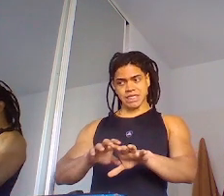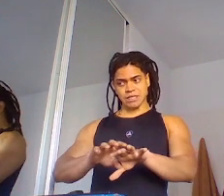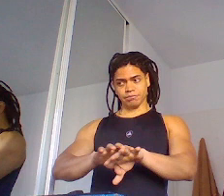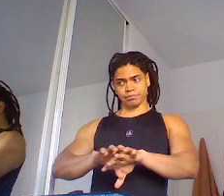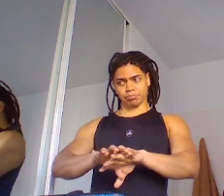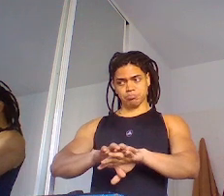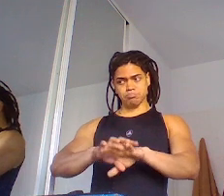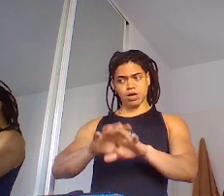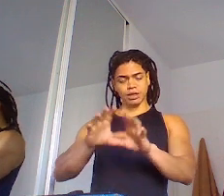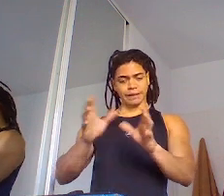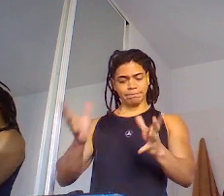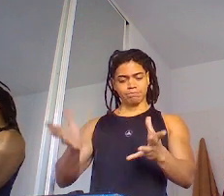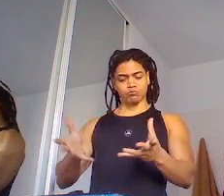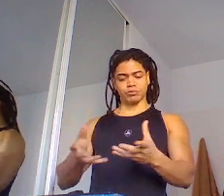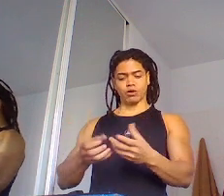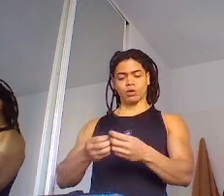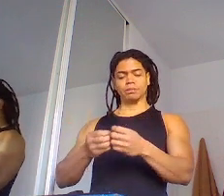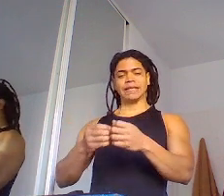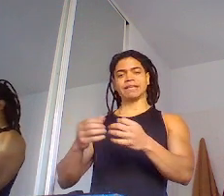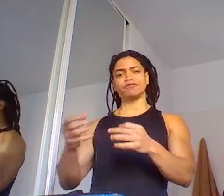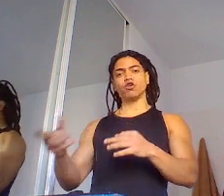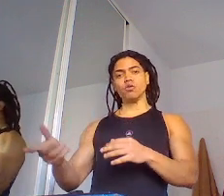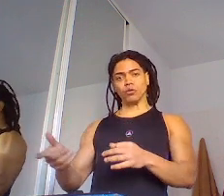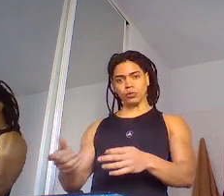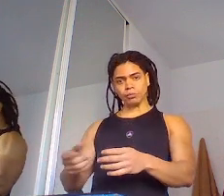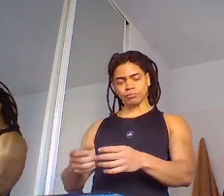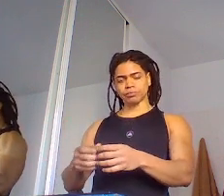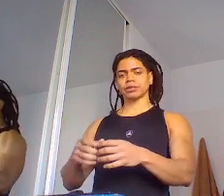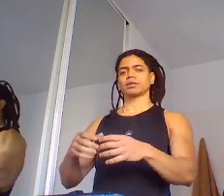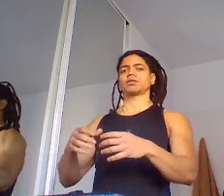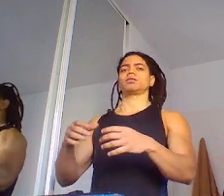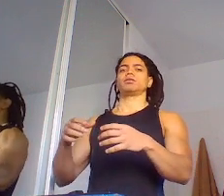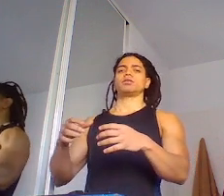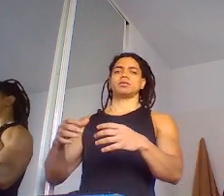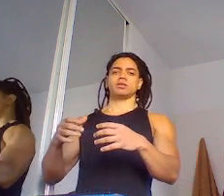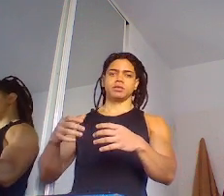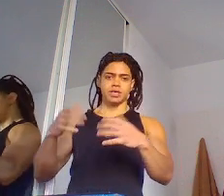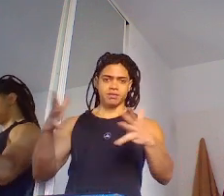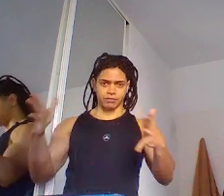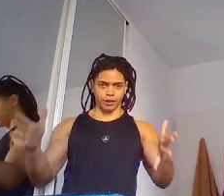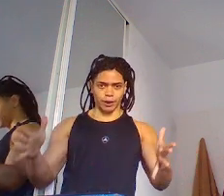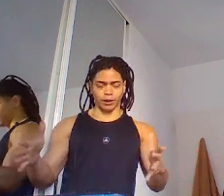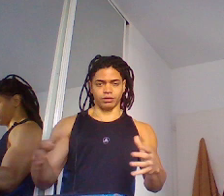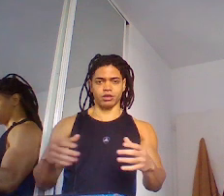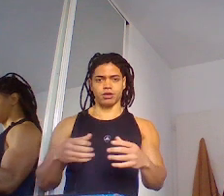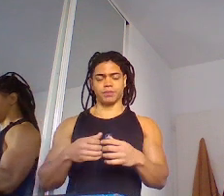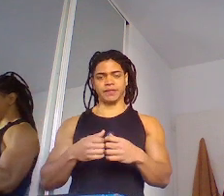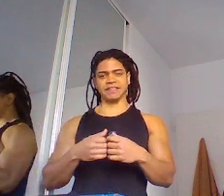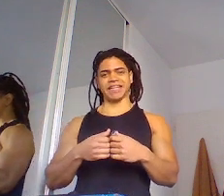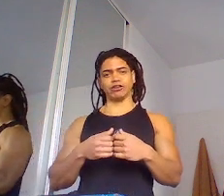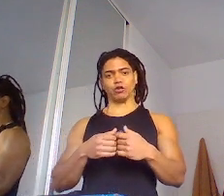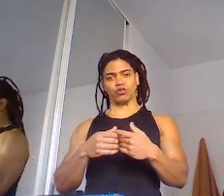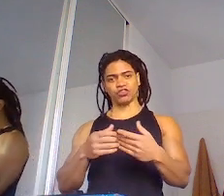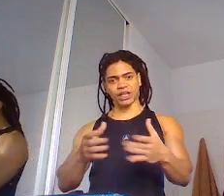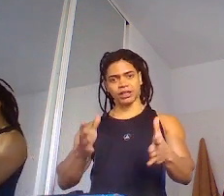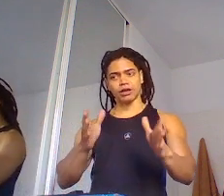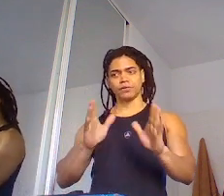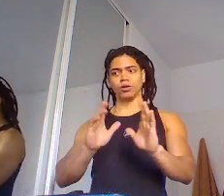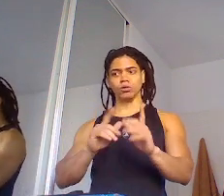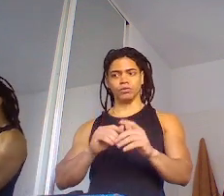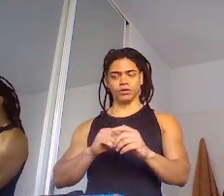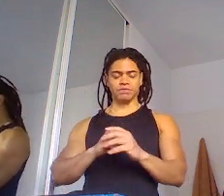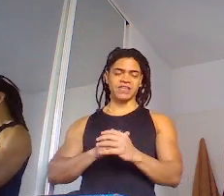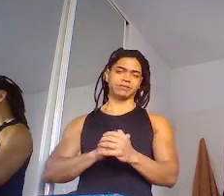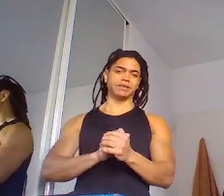is the money that will be left over if the company decide to sell